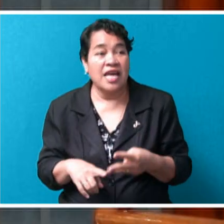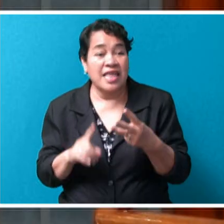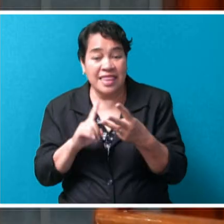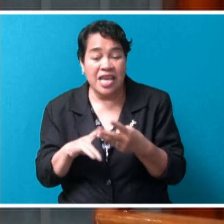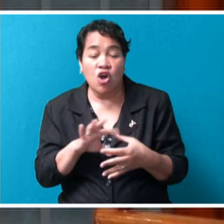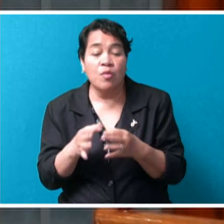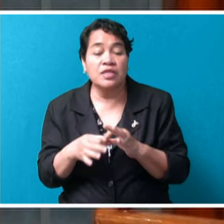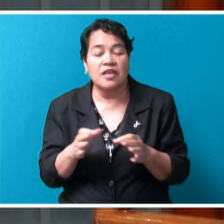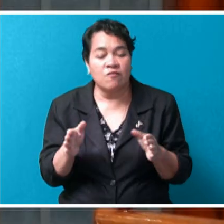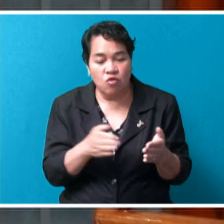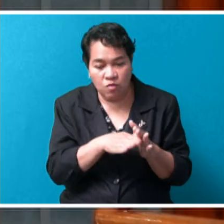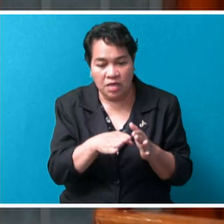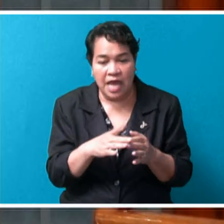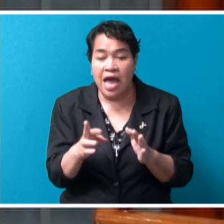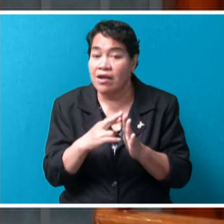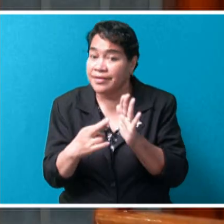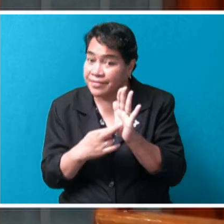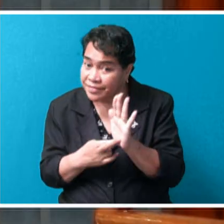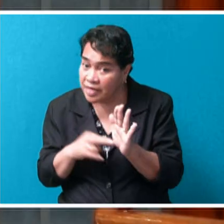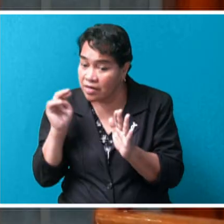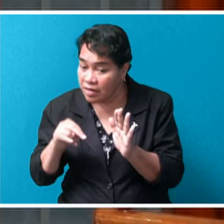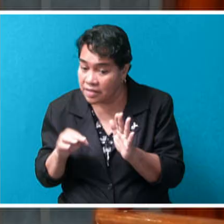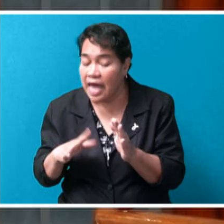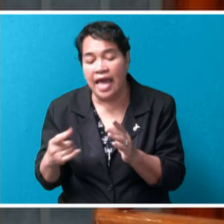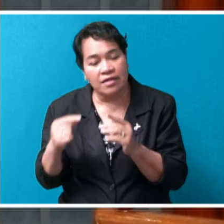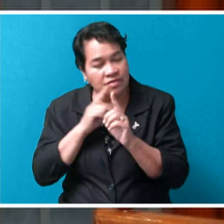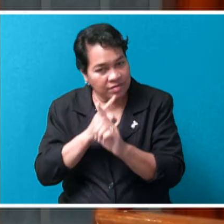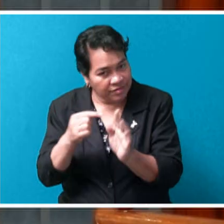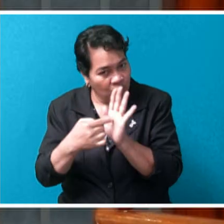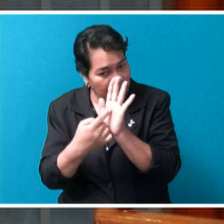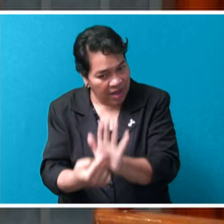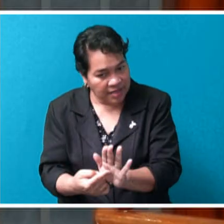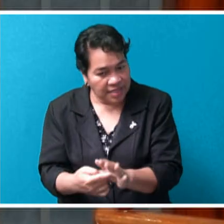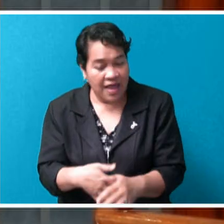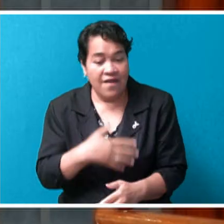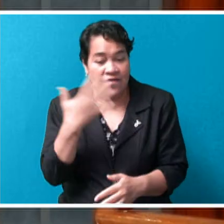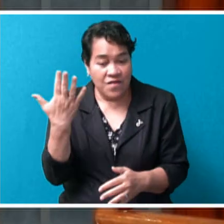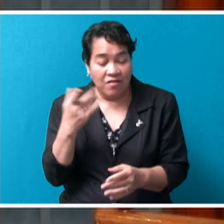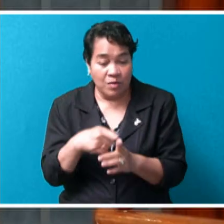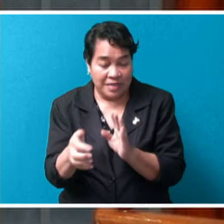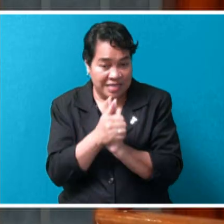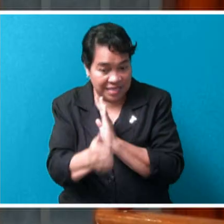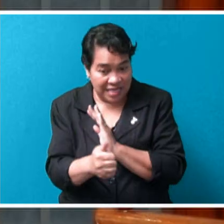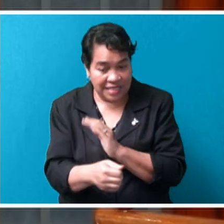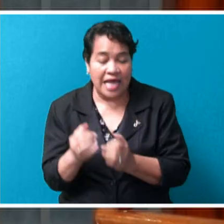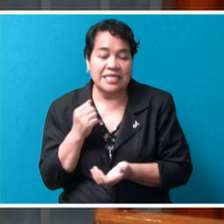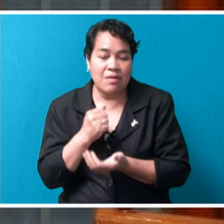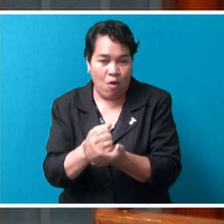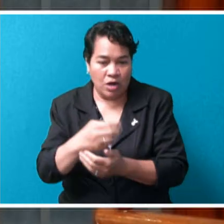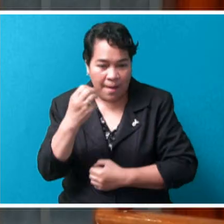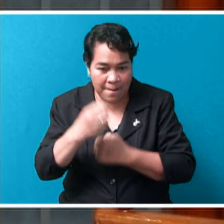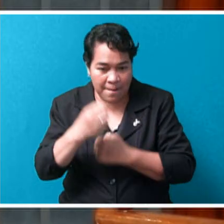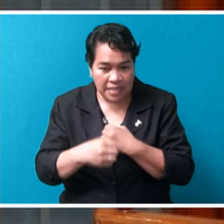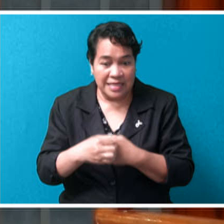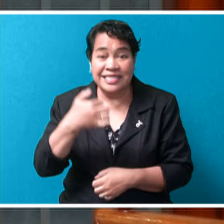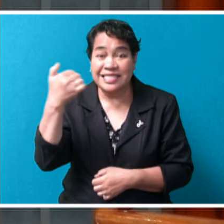movement, 4, regulatory requirements and compliance, 5, entrepreneurial skills and support mechanisms, 6,